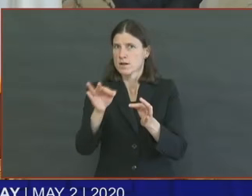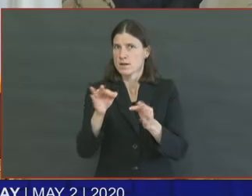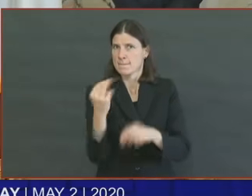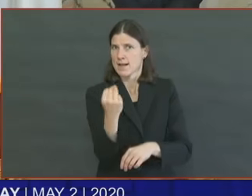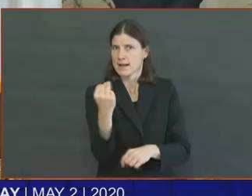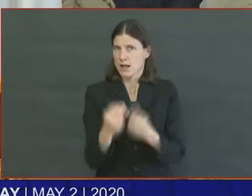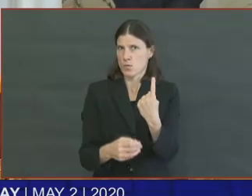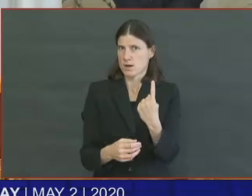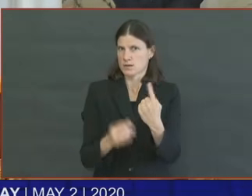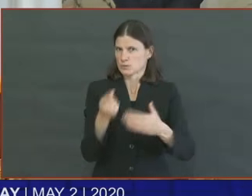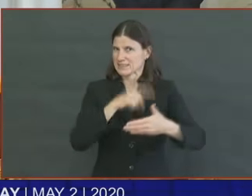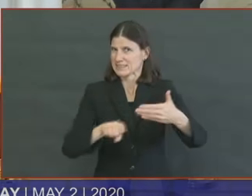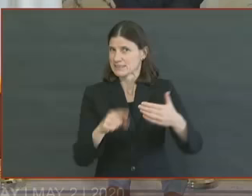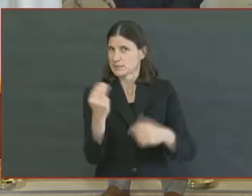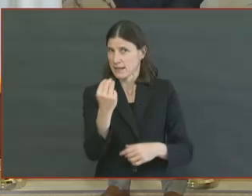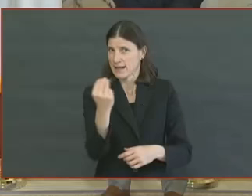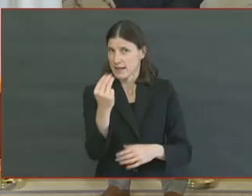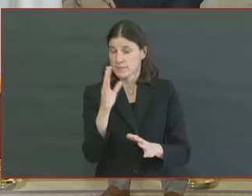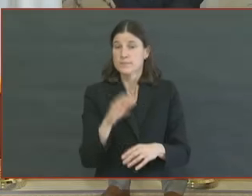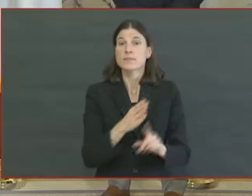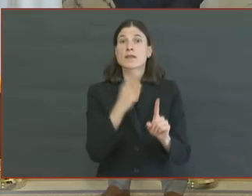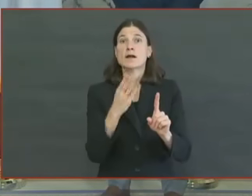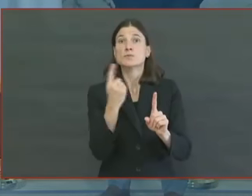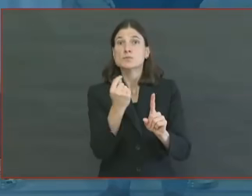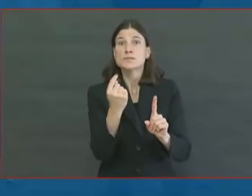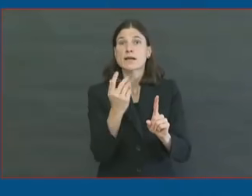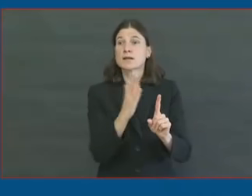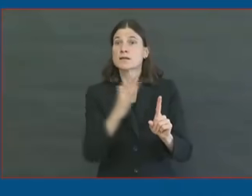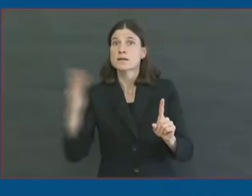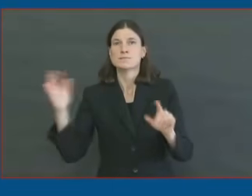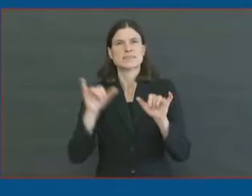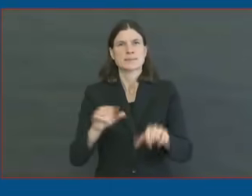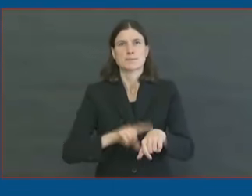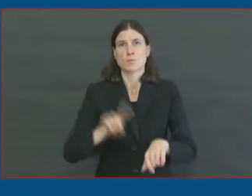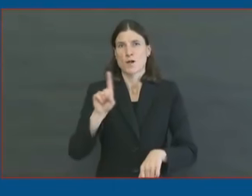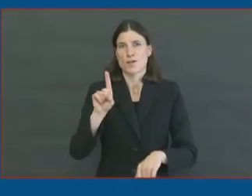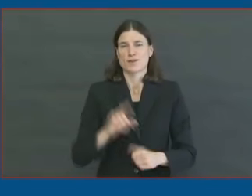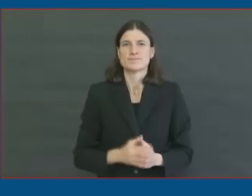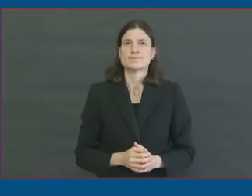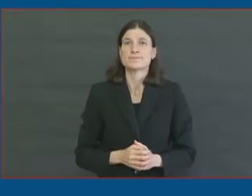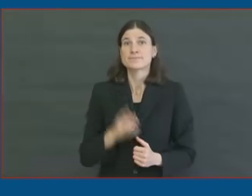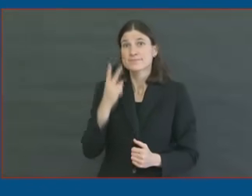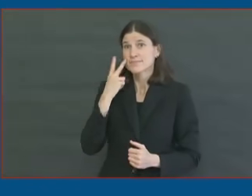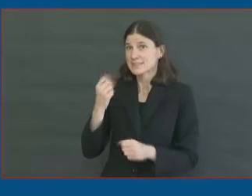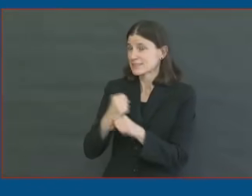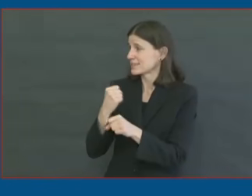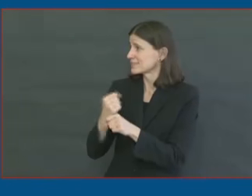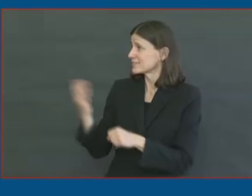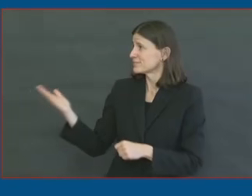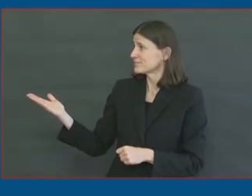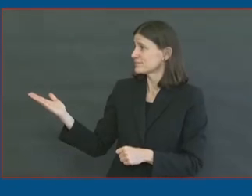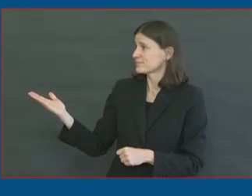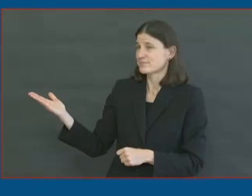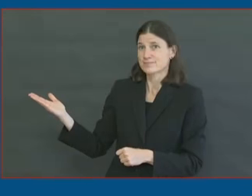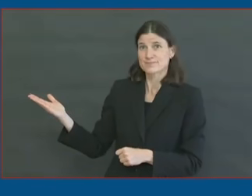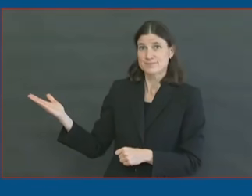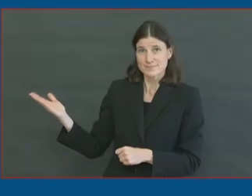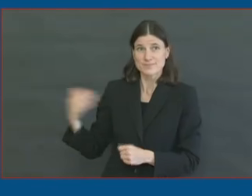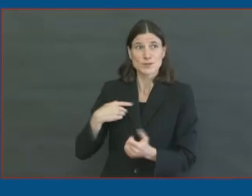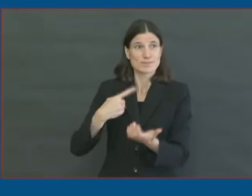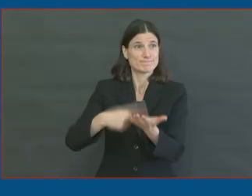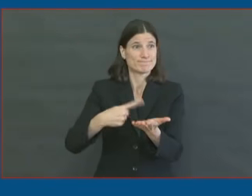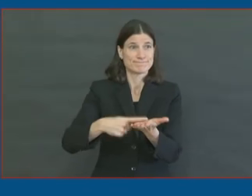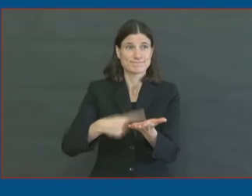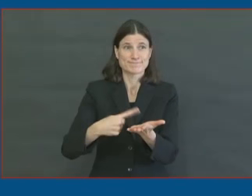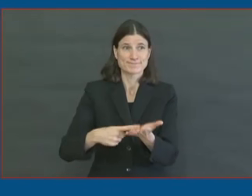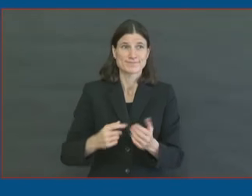I'll begin, as I always do, by having you take a look at the data. The data should now be on your screen. You can see that